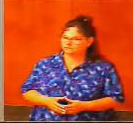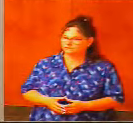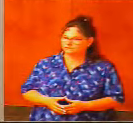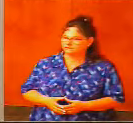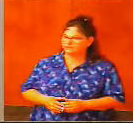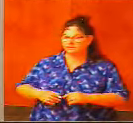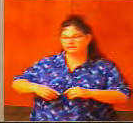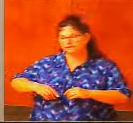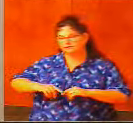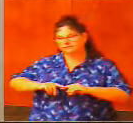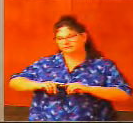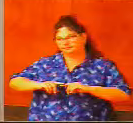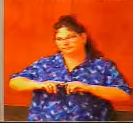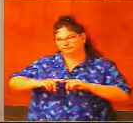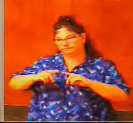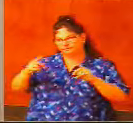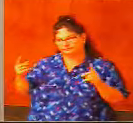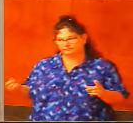Instead,